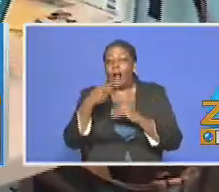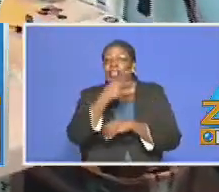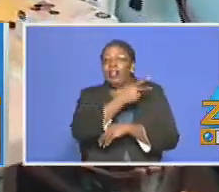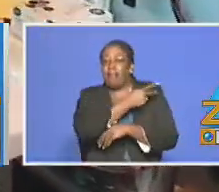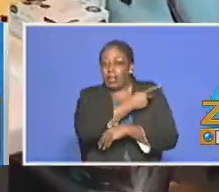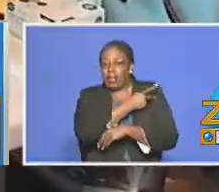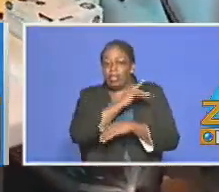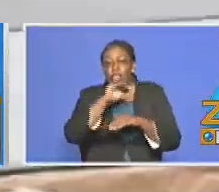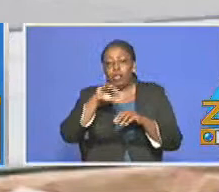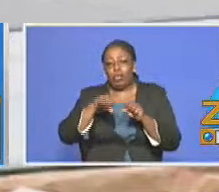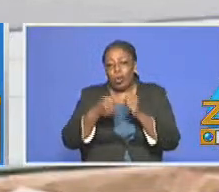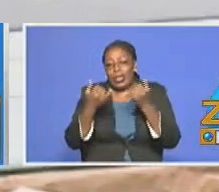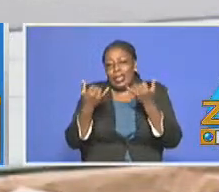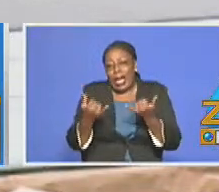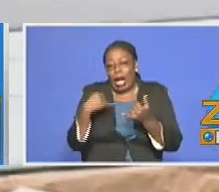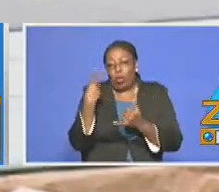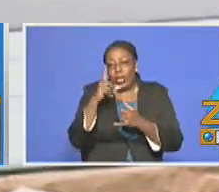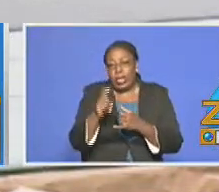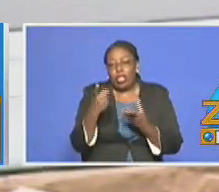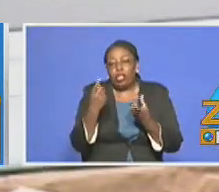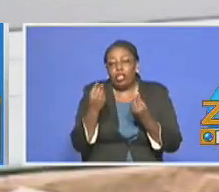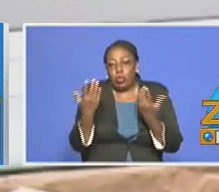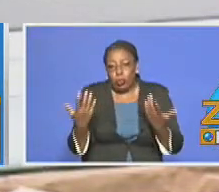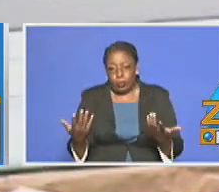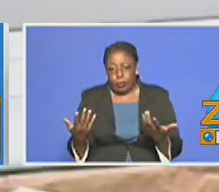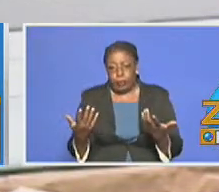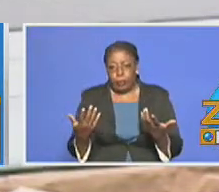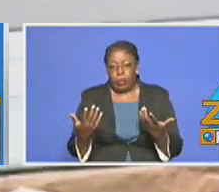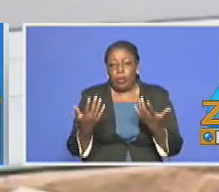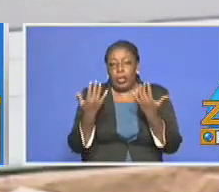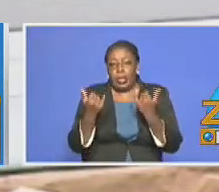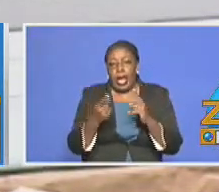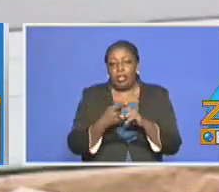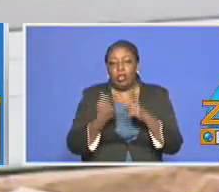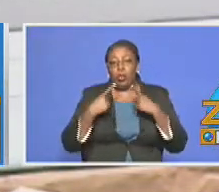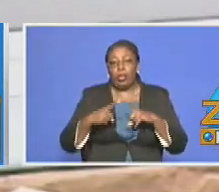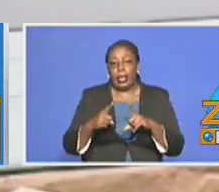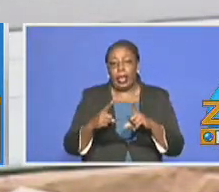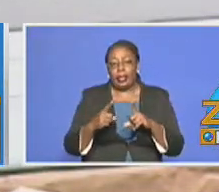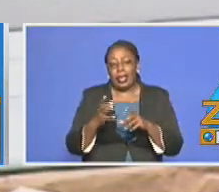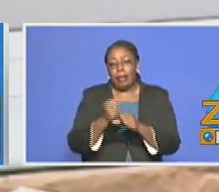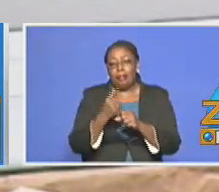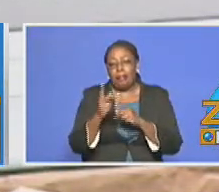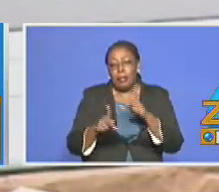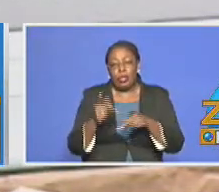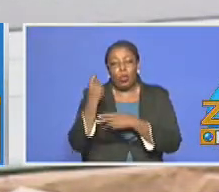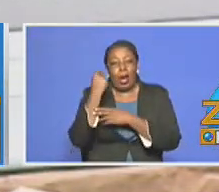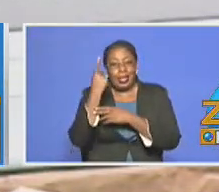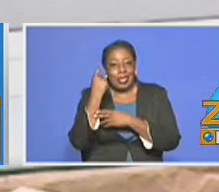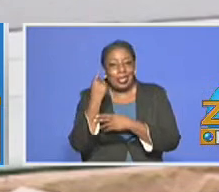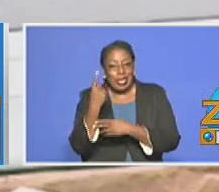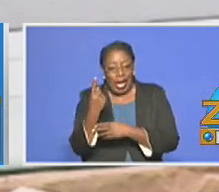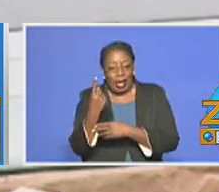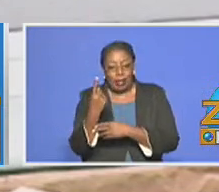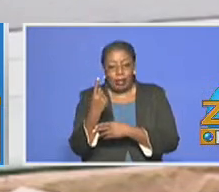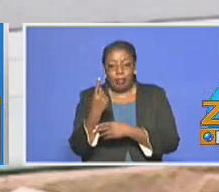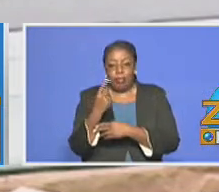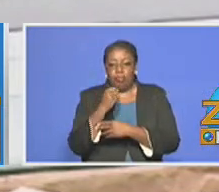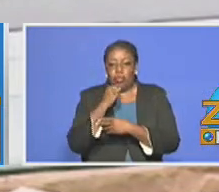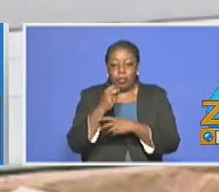And so what we now need to do is we need to address people to understand their concerns, not be